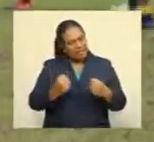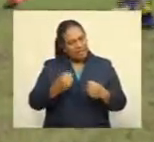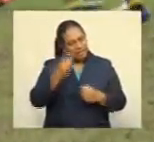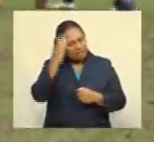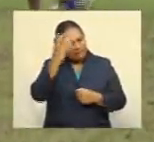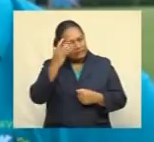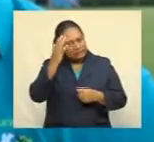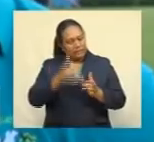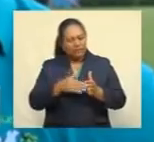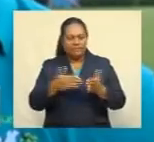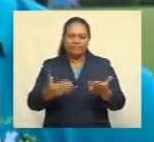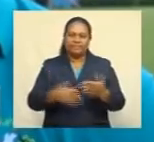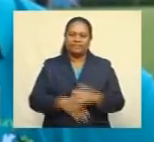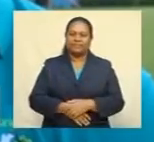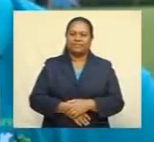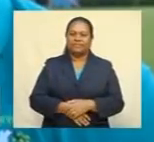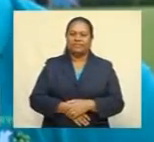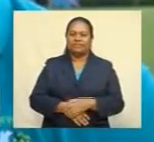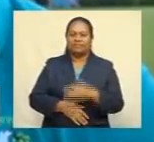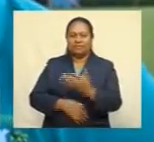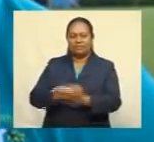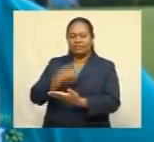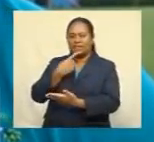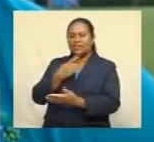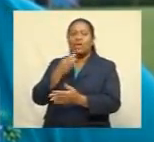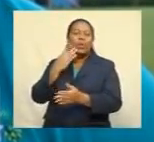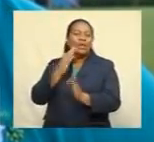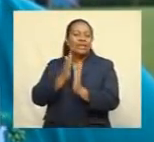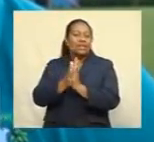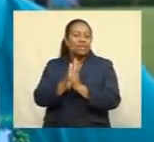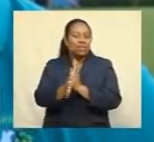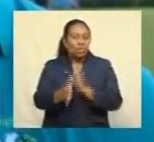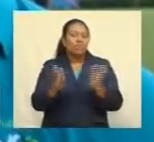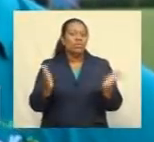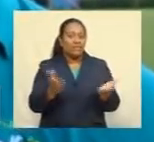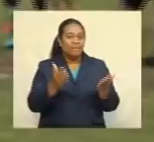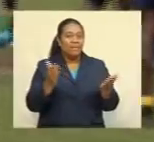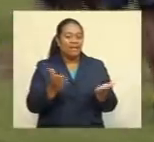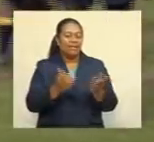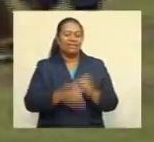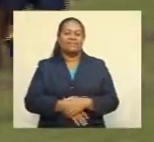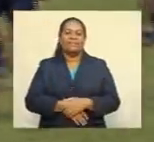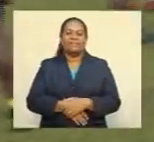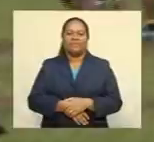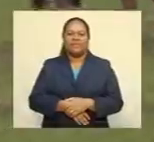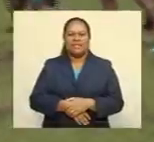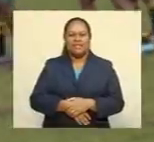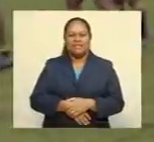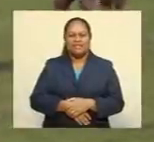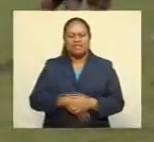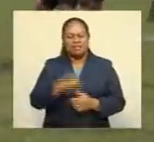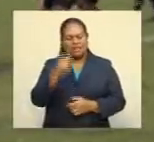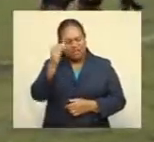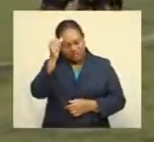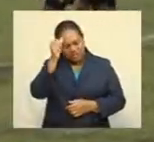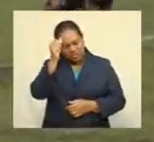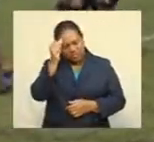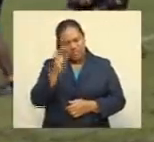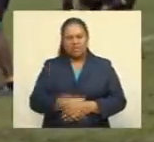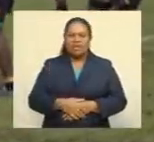knowledge around where you need to be on the field. I think that, the bigger bodies where we need to sift the